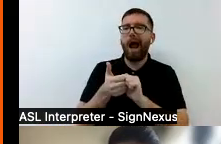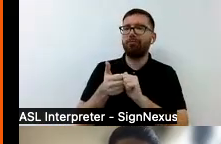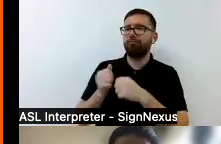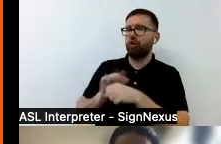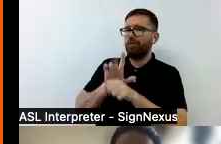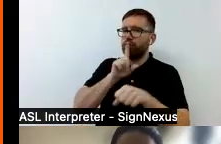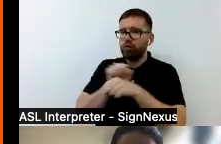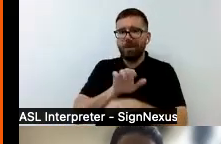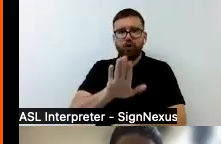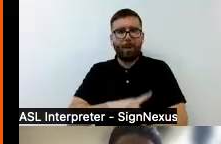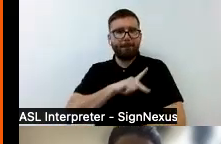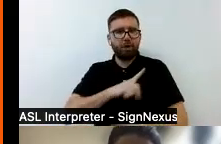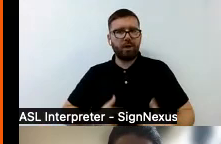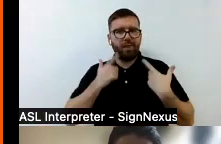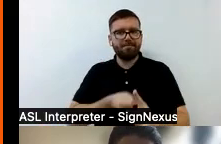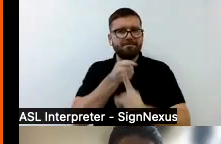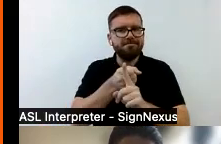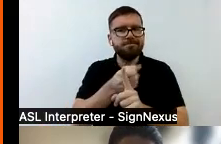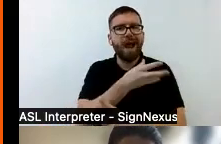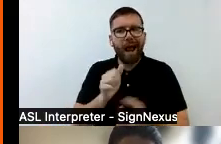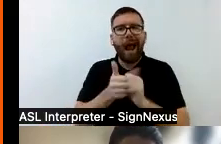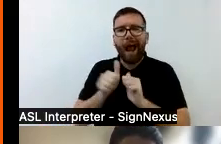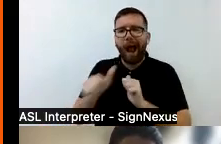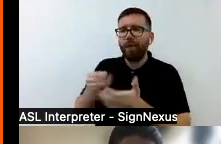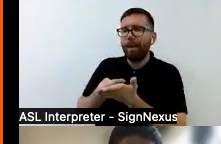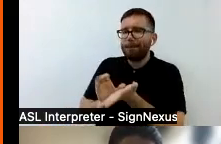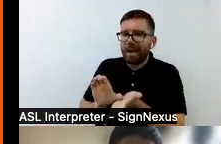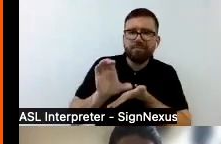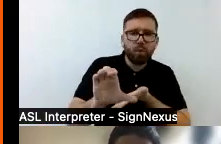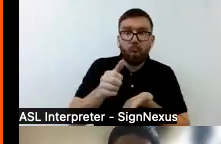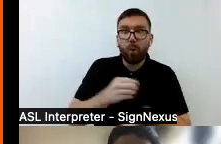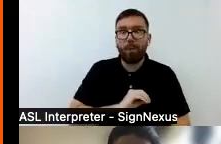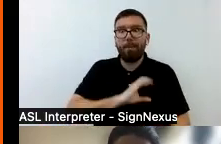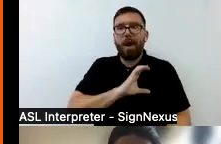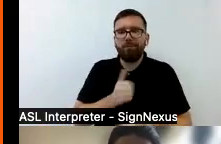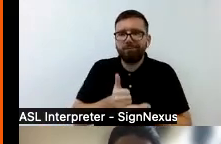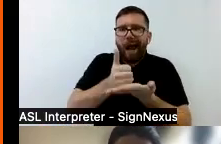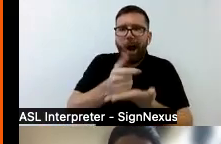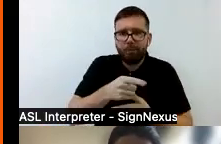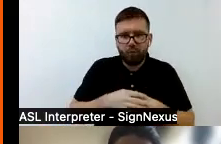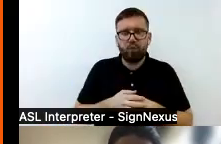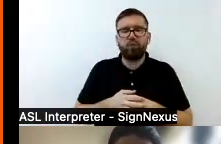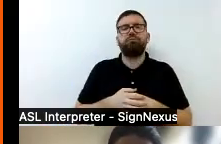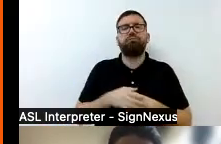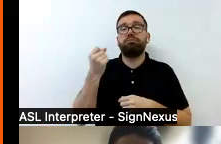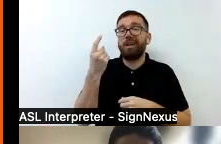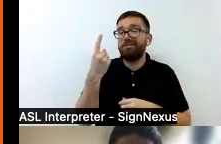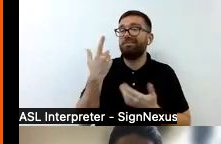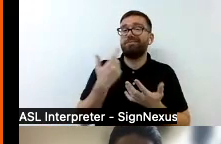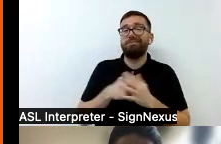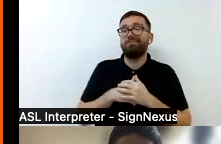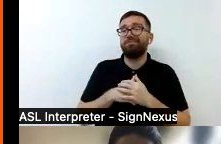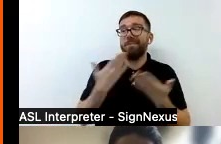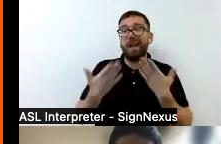this fund can help you. We ask that you describe impacts you may have experienced as it relates to increased health needs